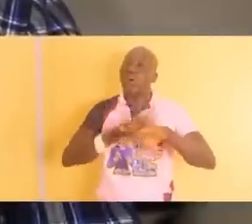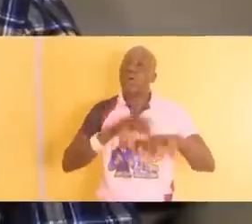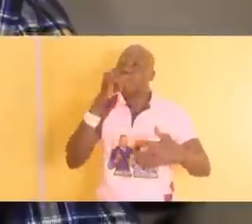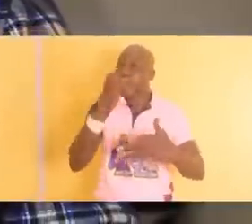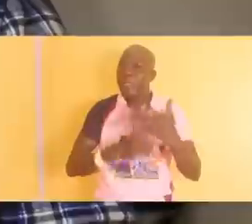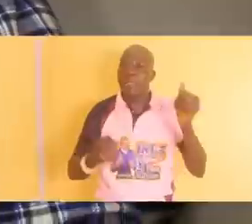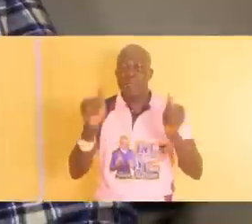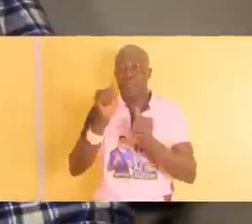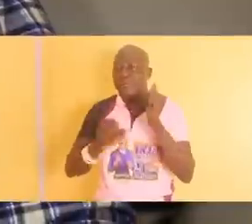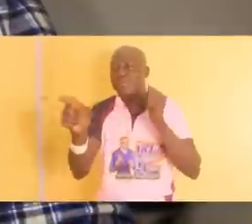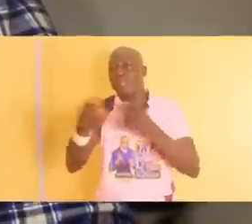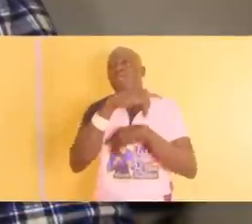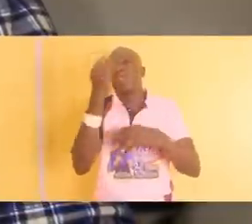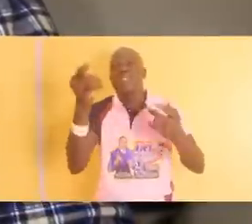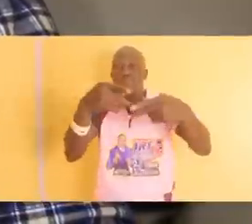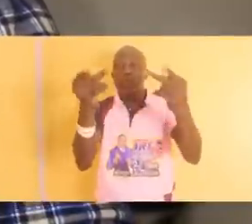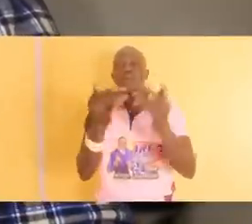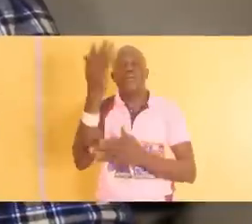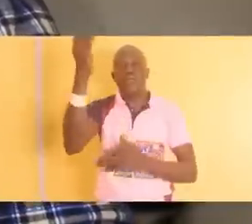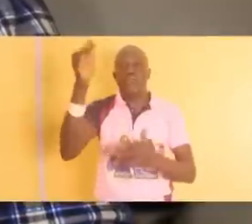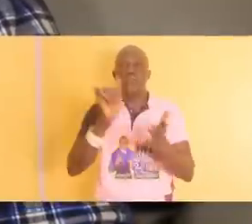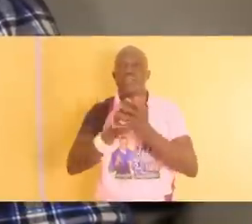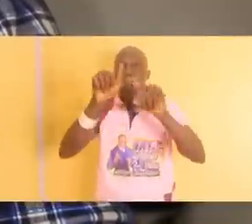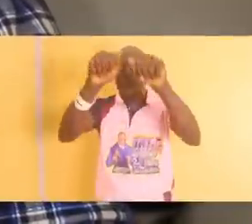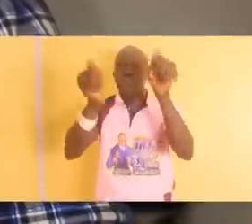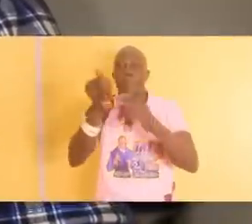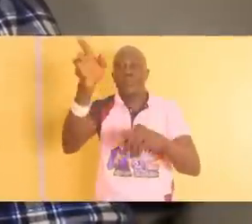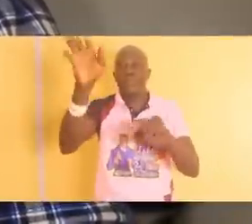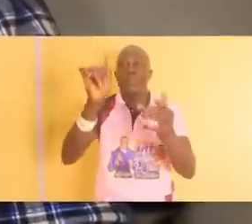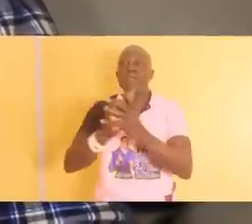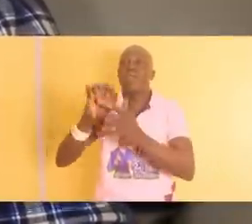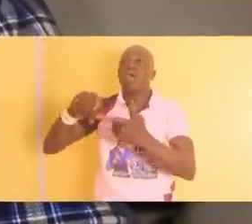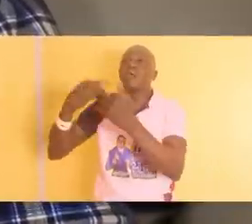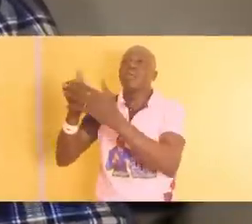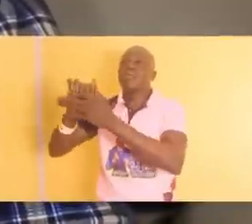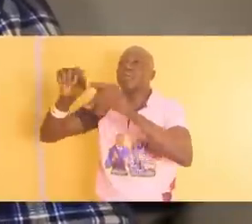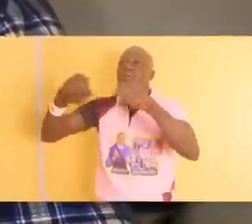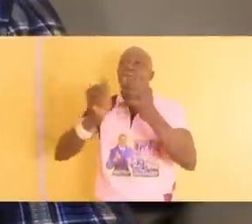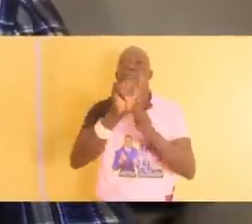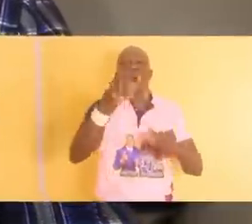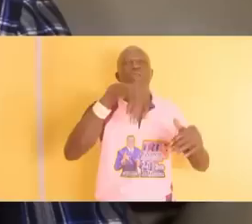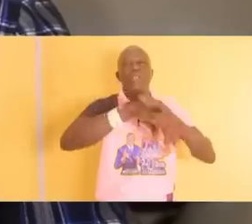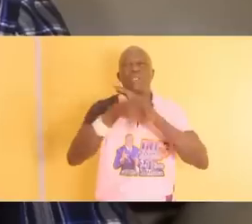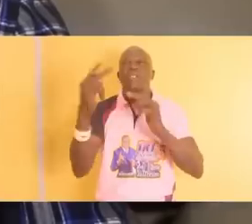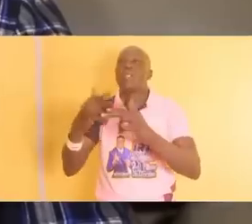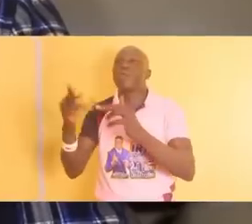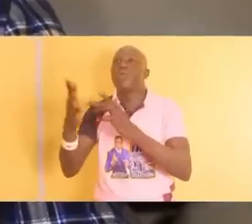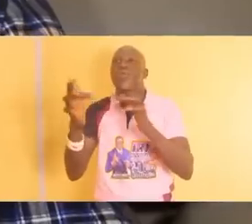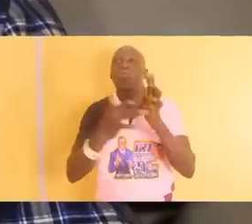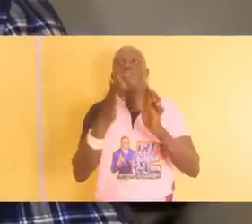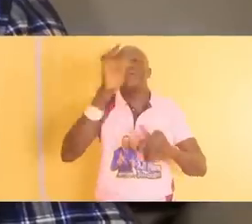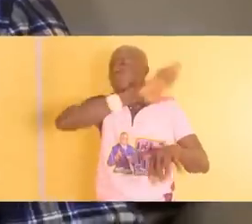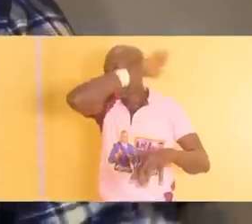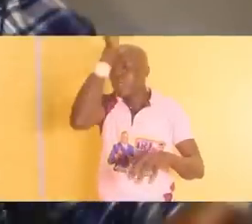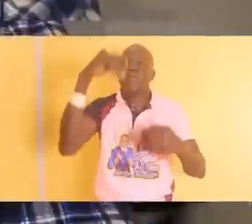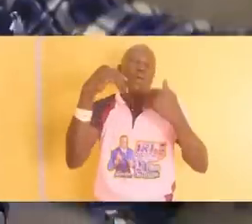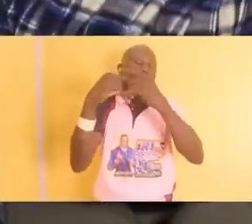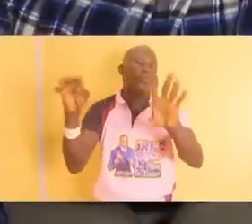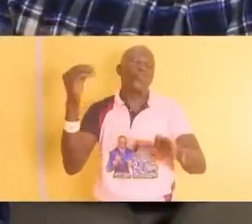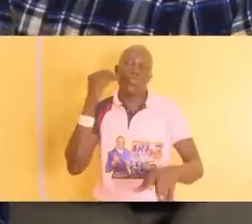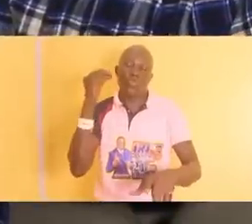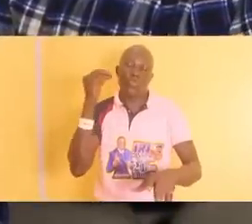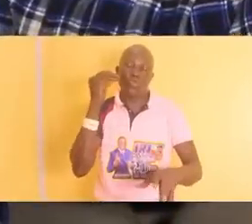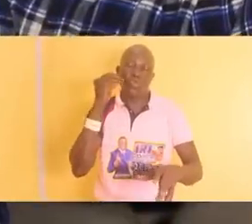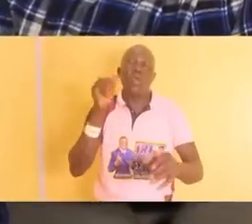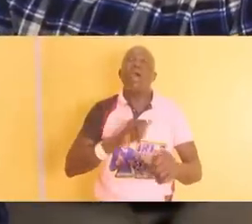He's still calling you every day. There is a chance for you. There is a chance for you. There is a chance for you. In the name of Jesus.